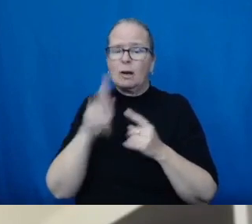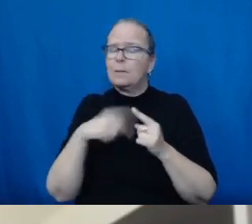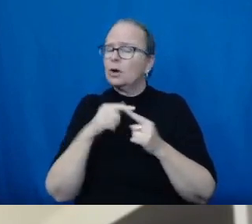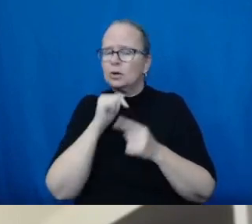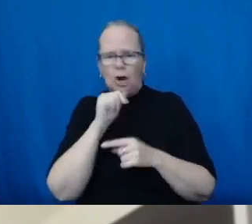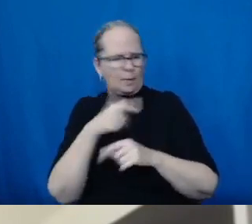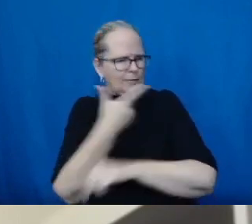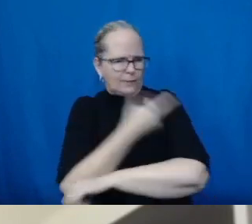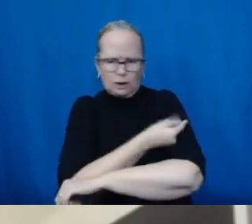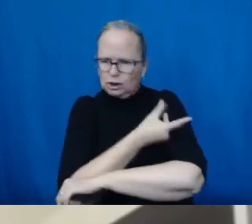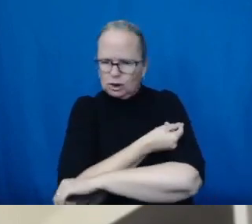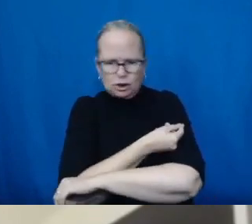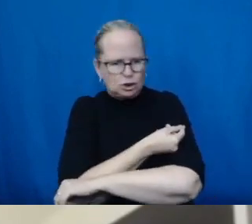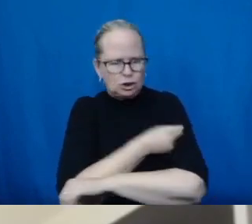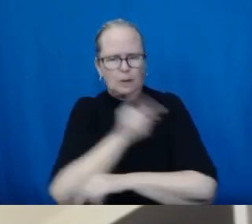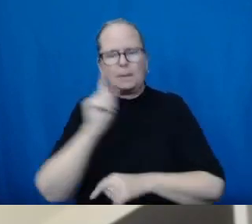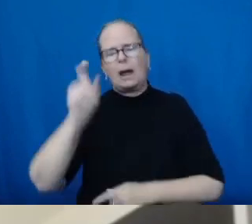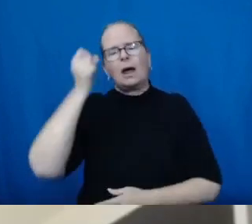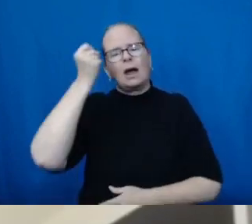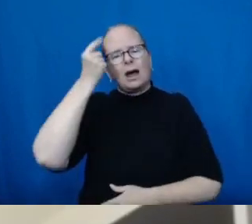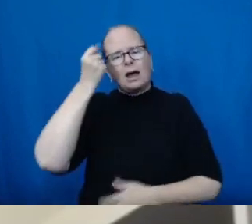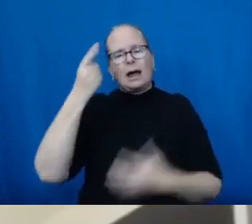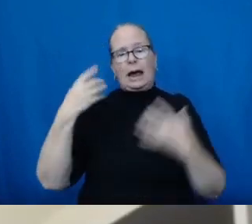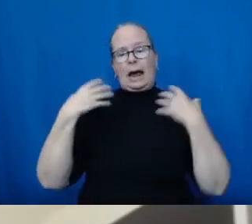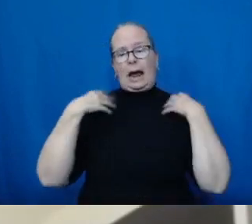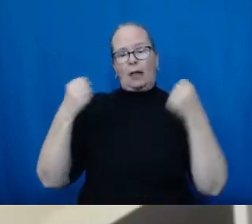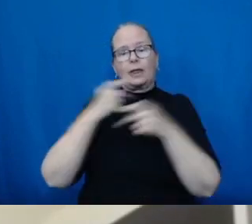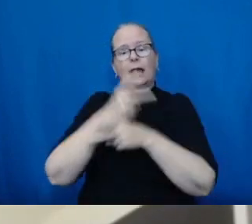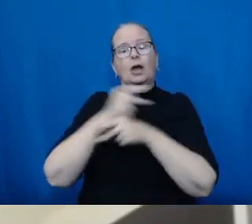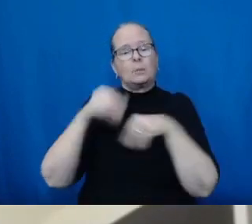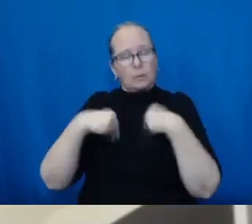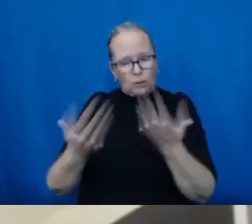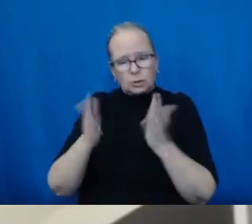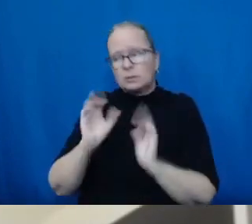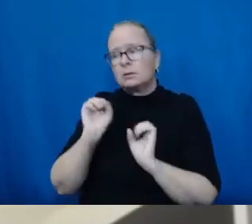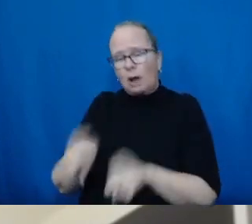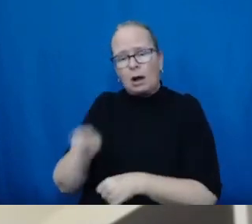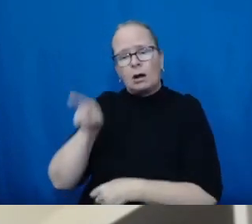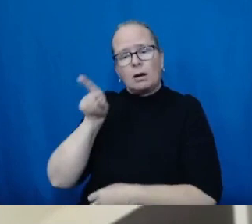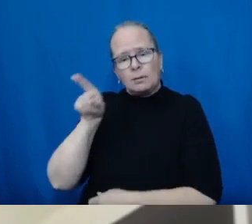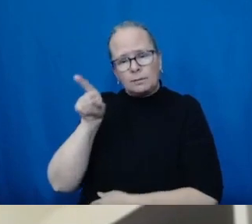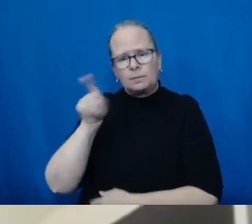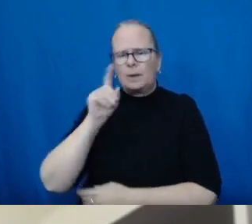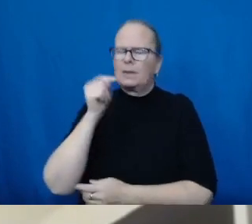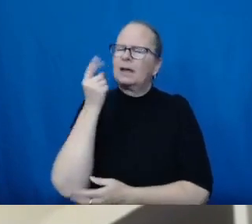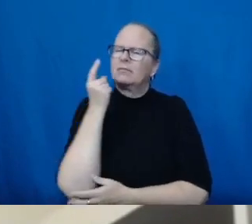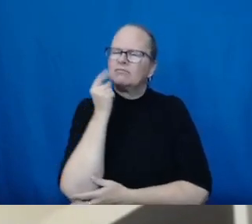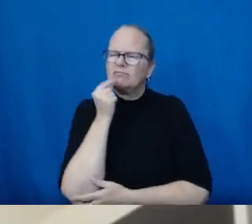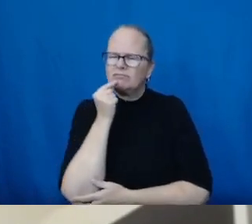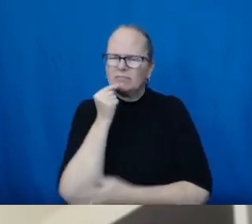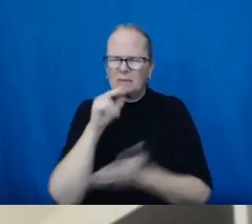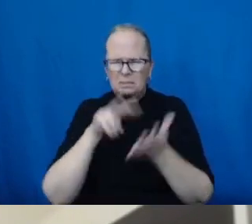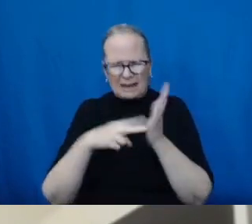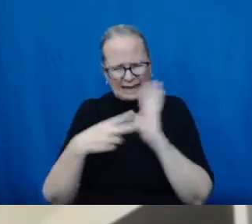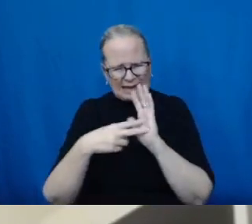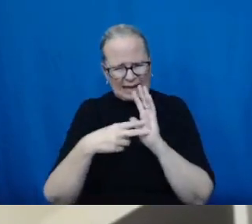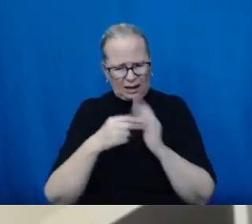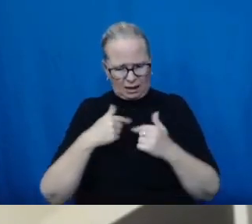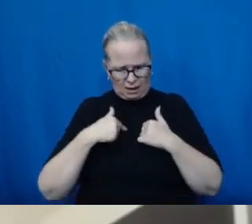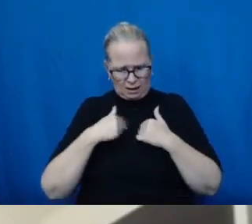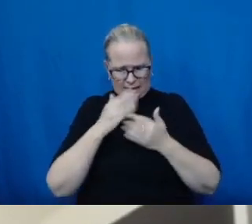all, not everybody has a trusted healthcare provider. Second of all, that's not the right advice when it's someone who doesn't